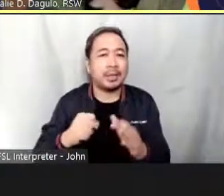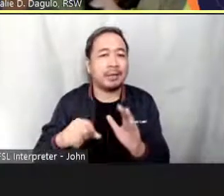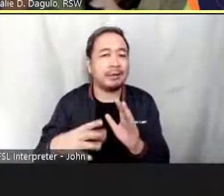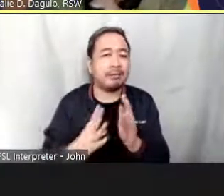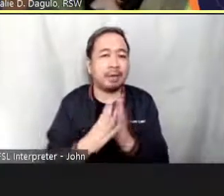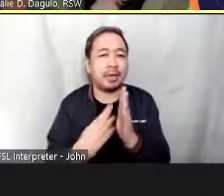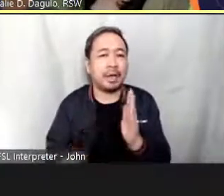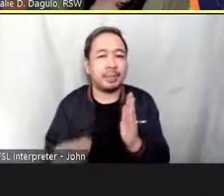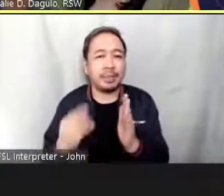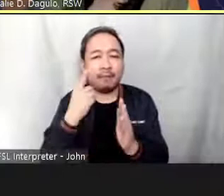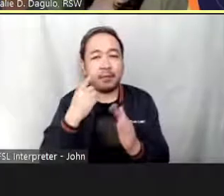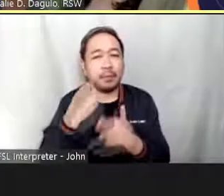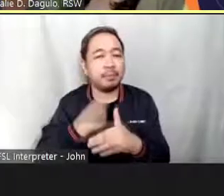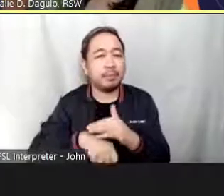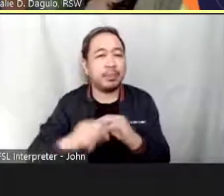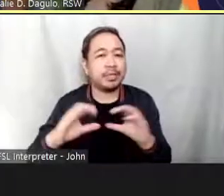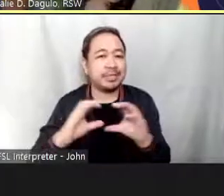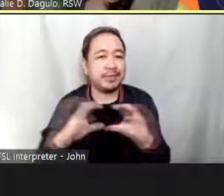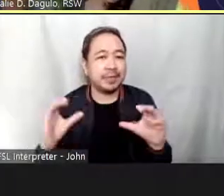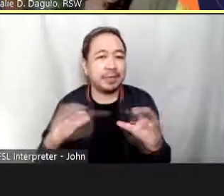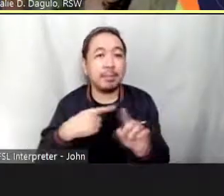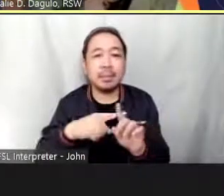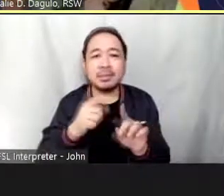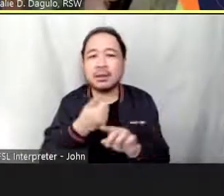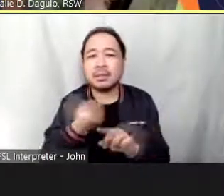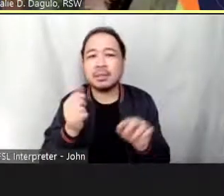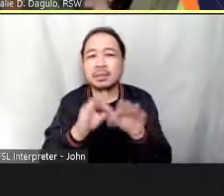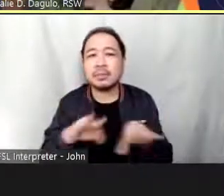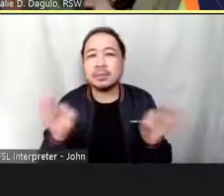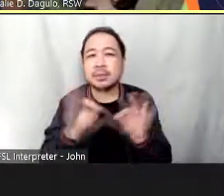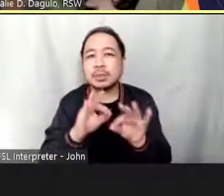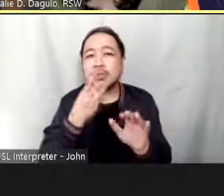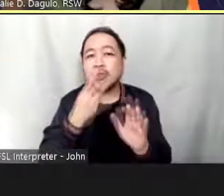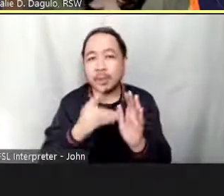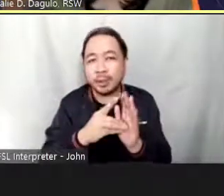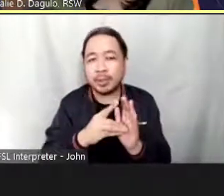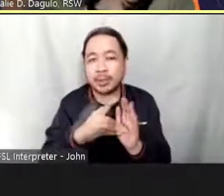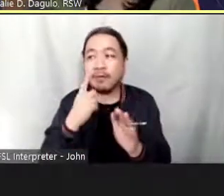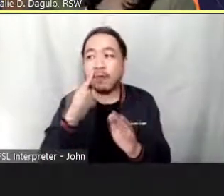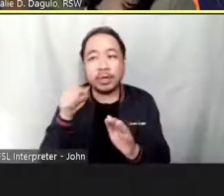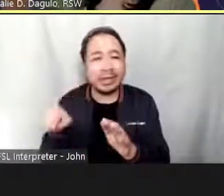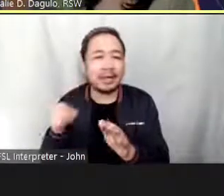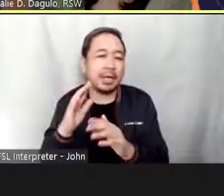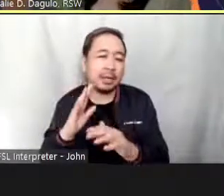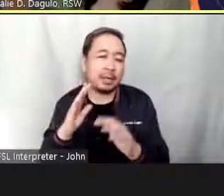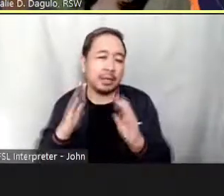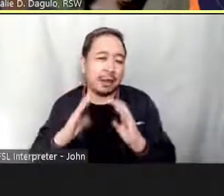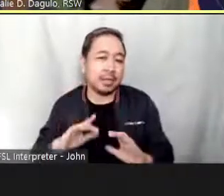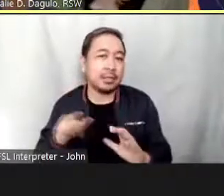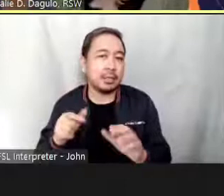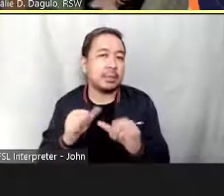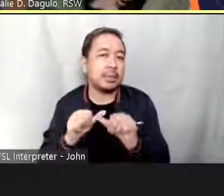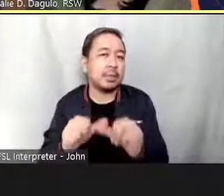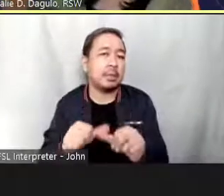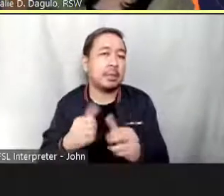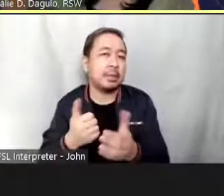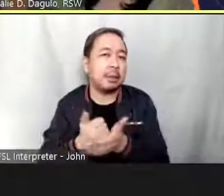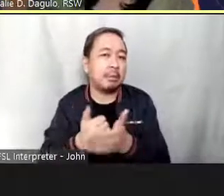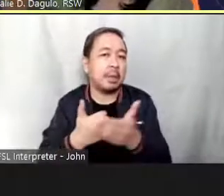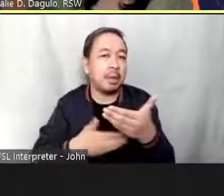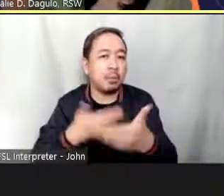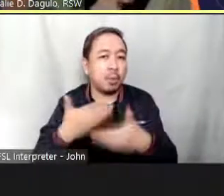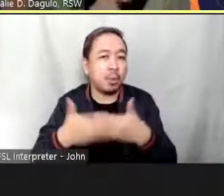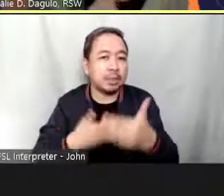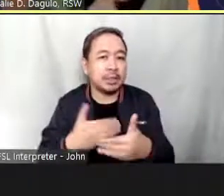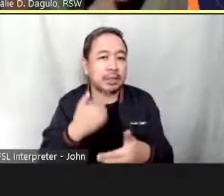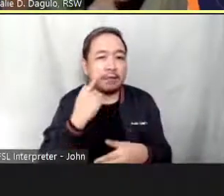relevant civil registration records on behalf of their client. This will facilitate the process of CDCLAA and alternative